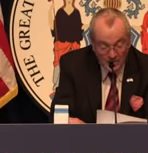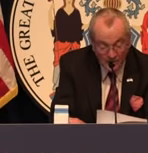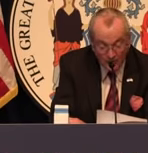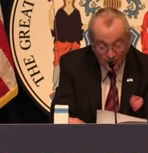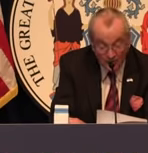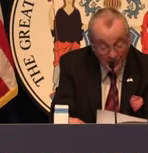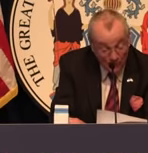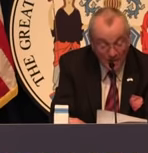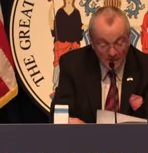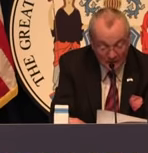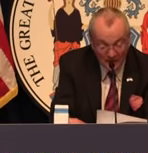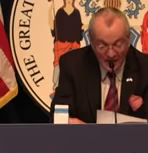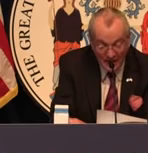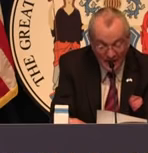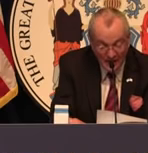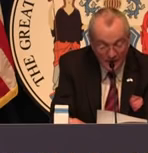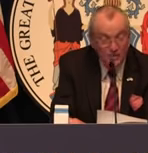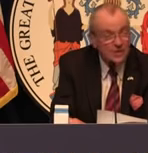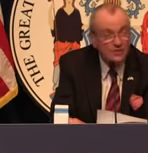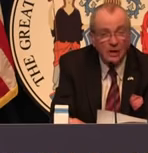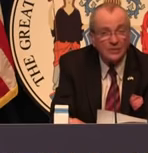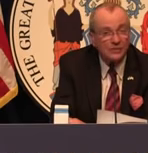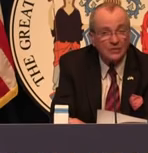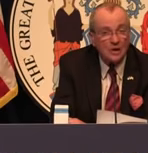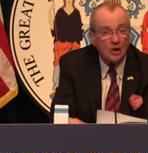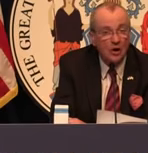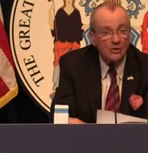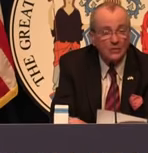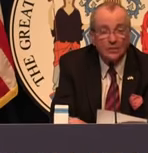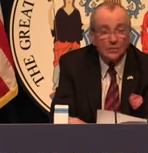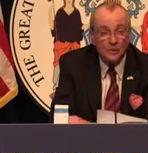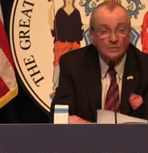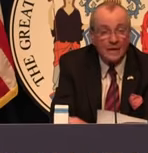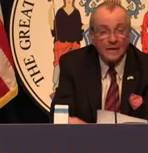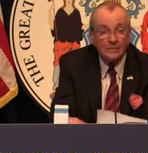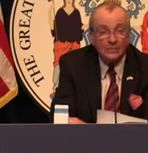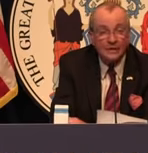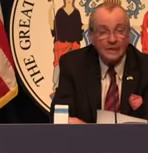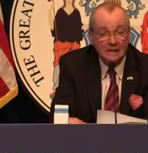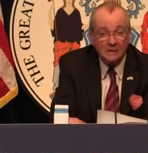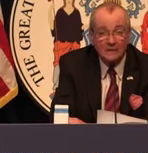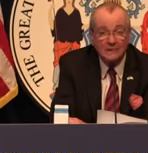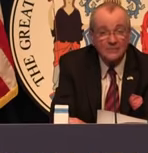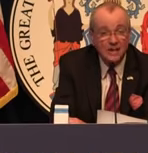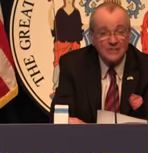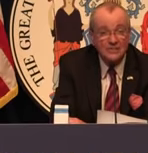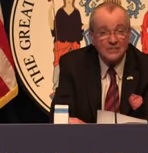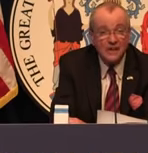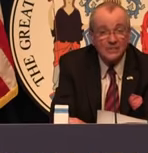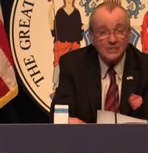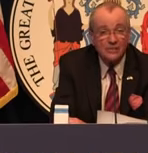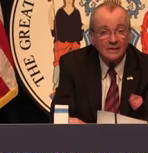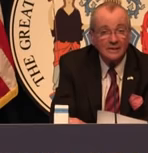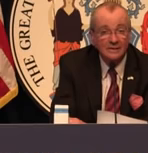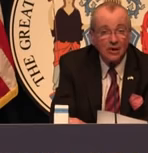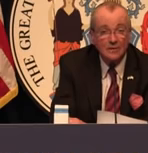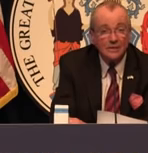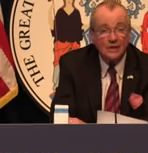104 years old, and they wanted me to say that she fought this thing hard over 12 days, literally